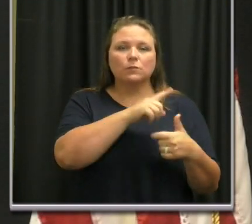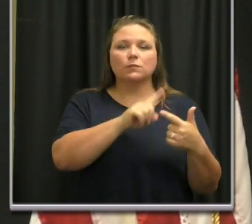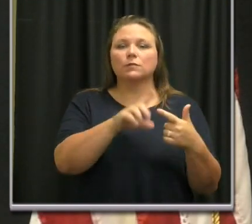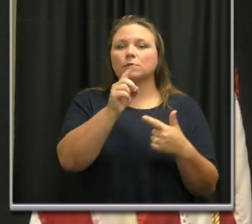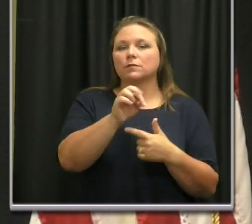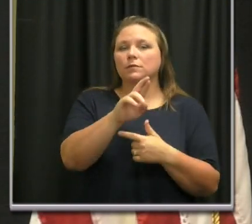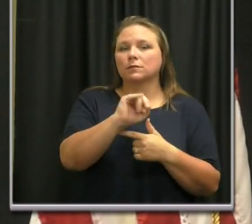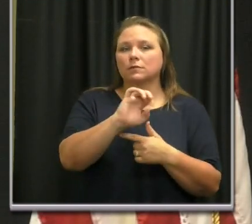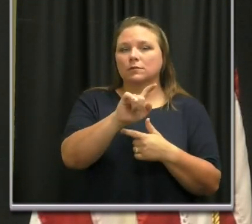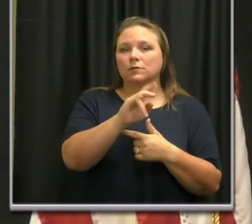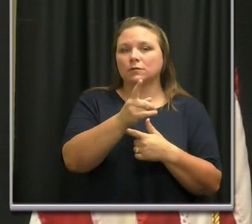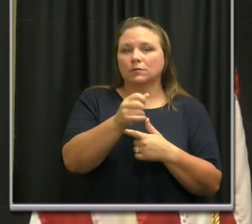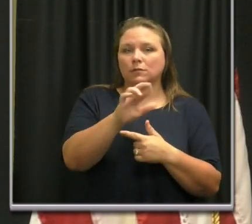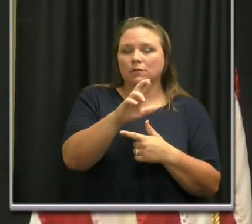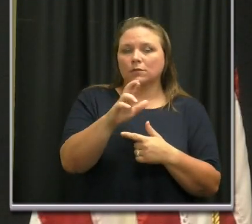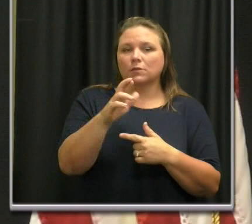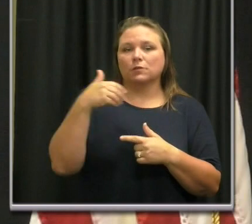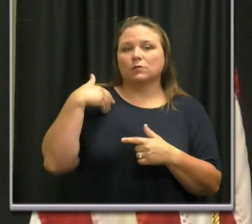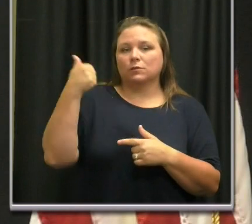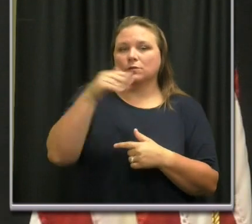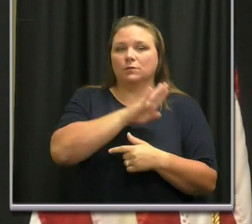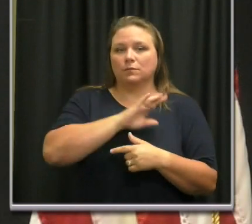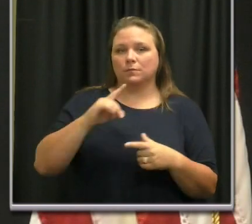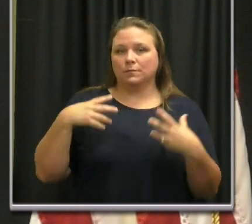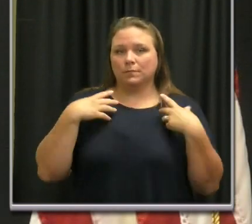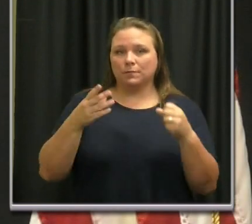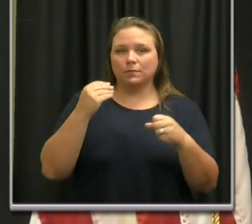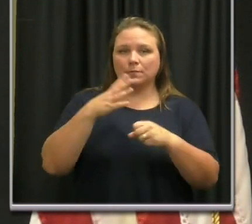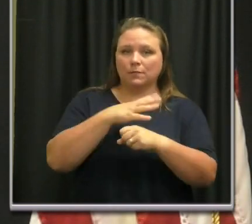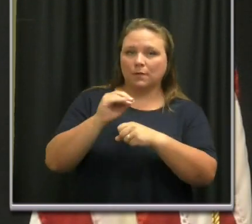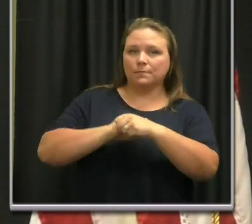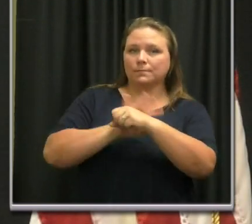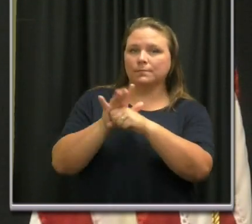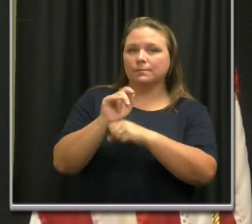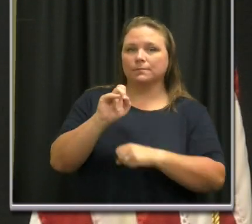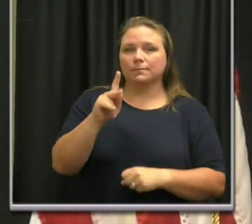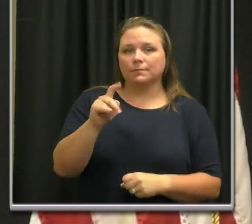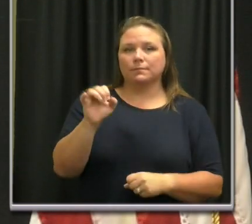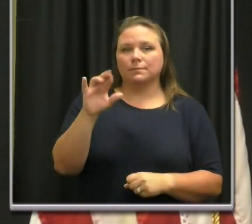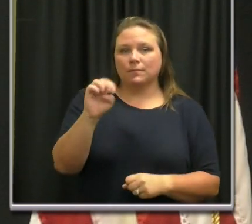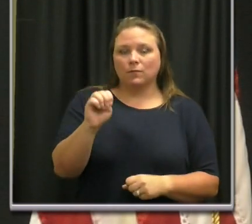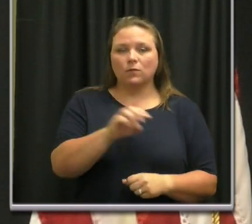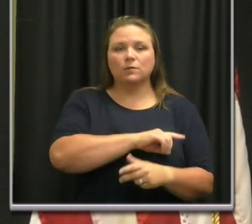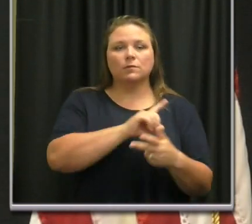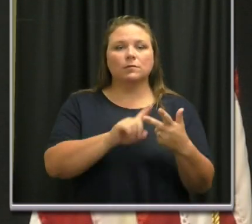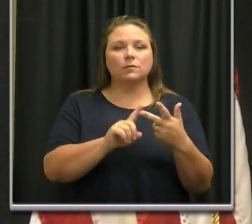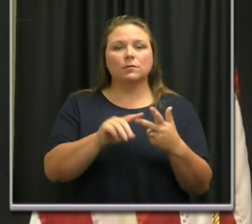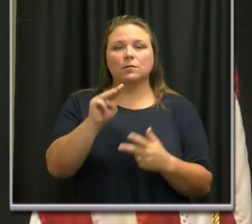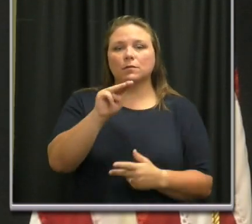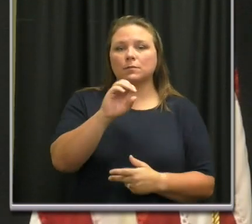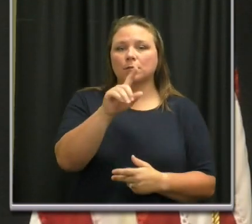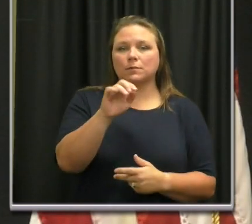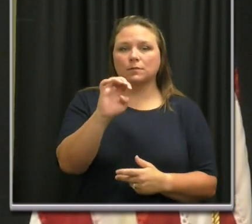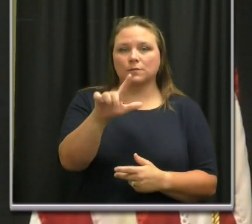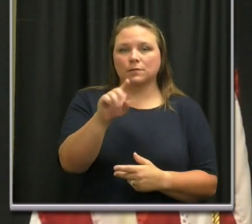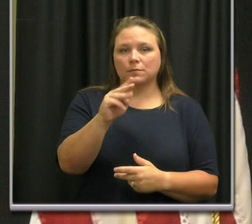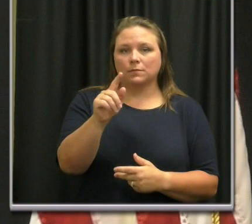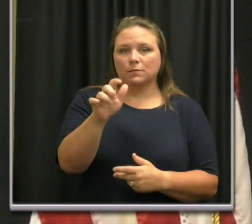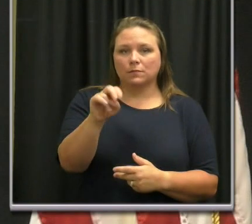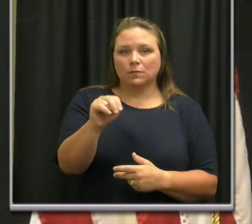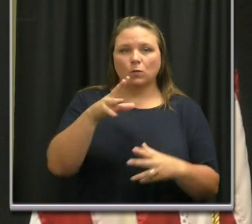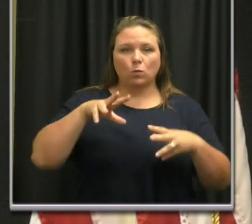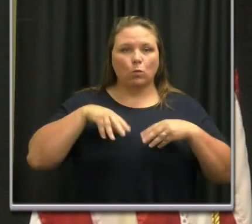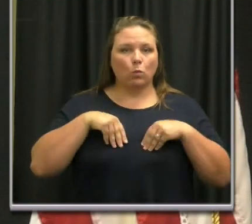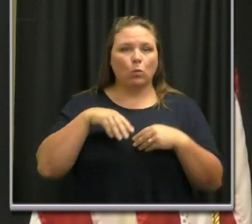Chair of the Metro Board of Health and Metro Coronavirus Task Force. We're joined today by Moselle Martin, owner of